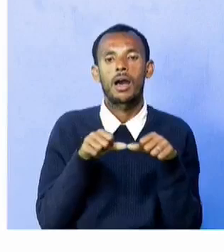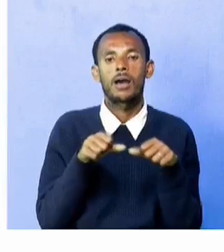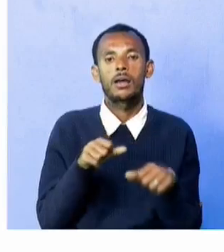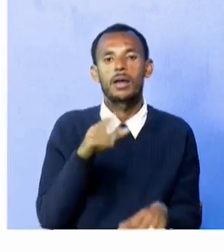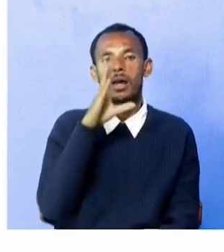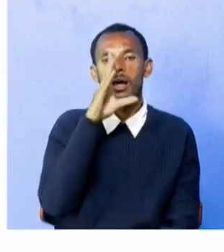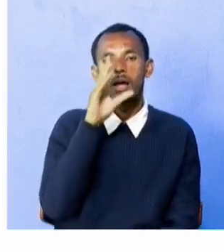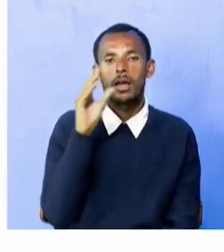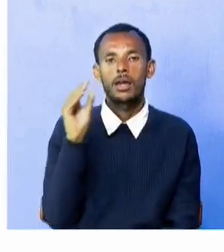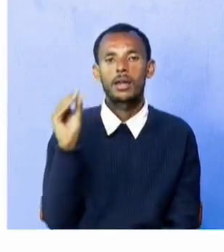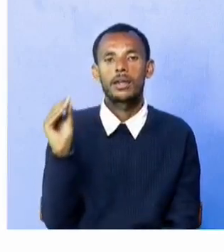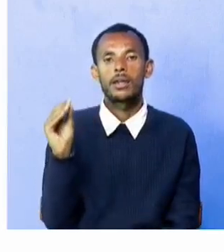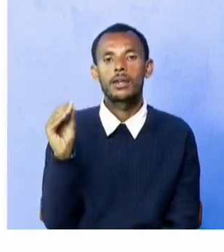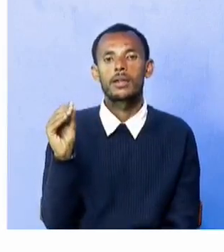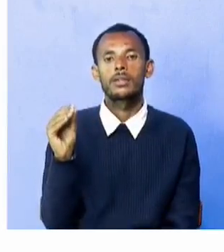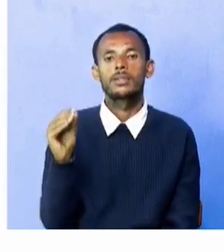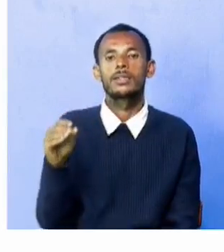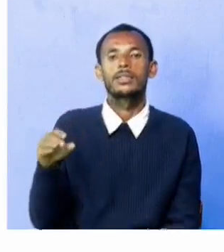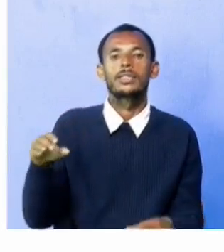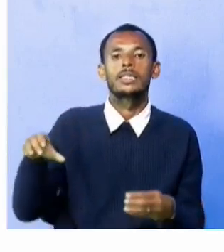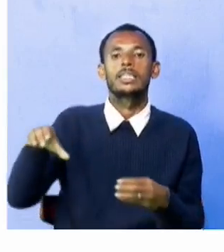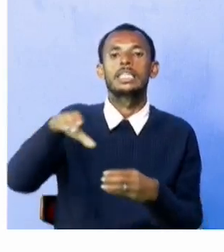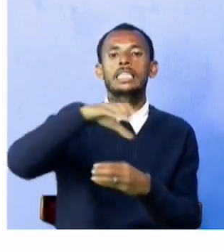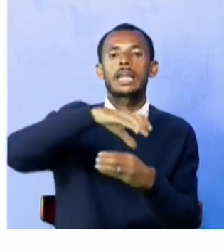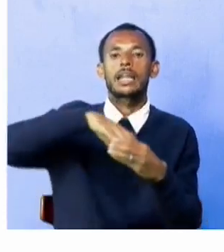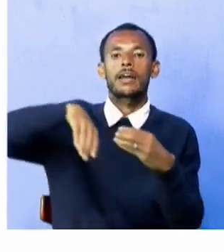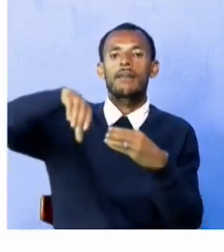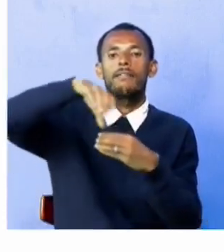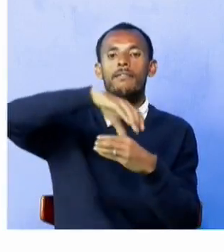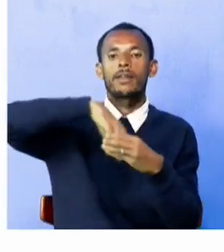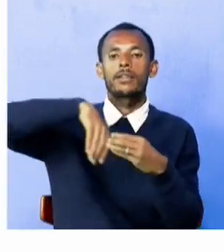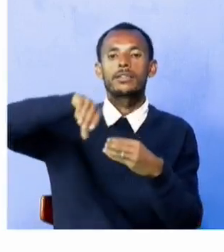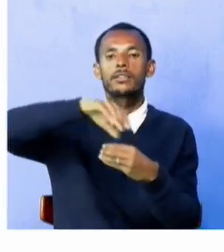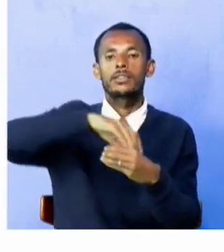and circumference.